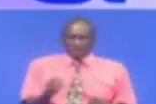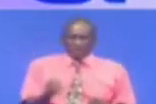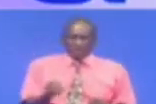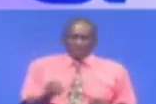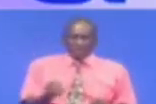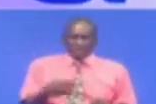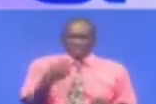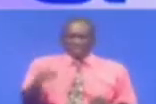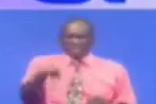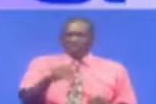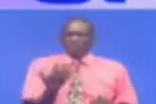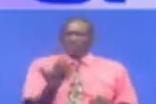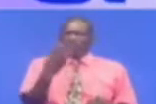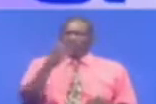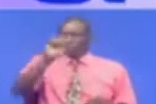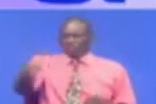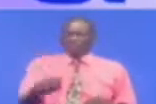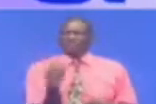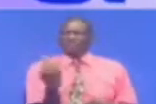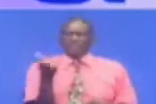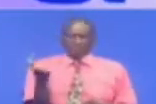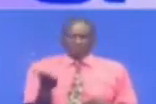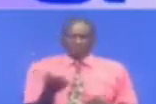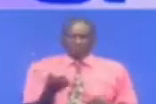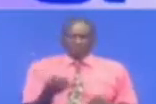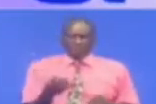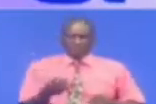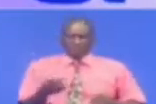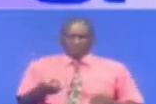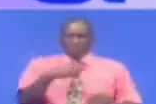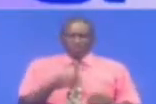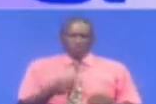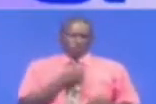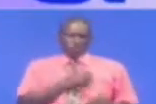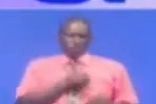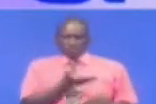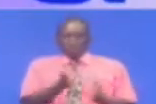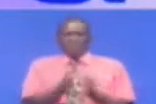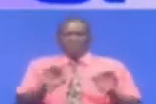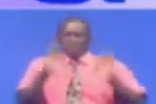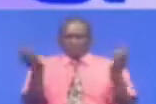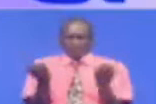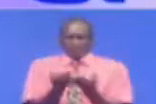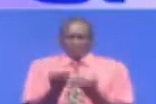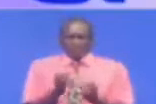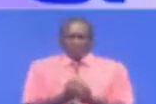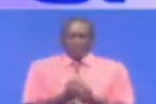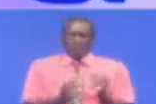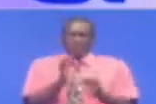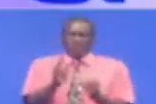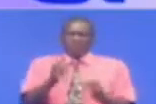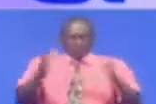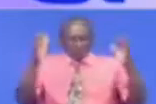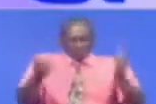about 54,000 of that number. Our hearts go out to them and their families. If one major